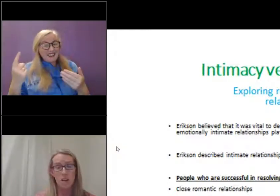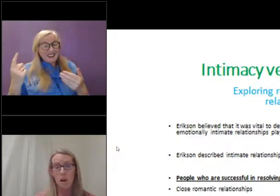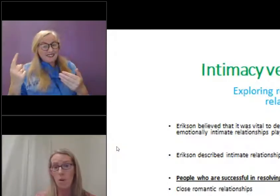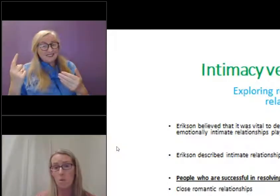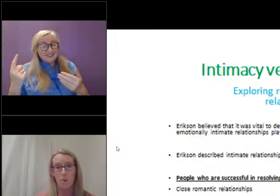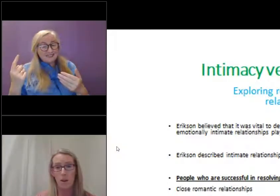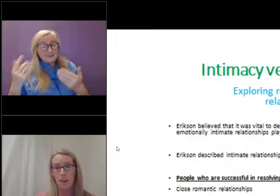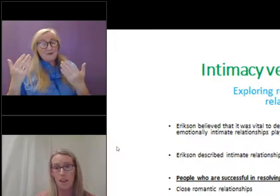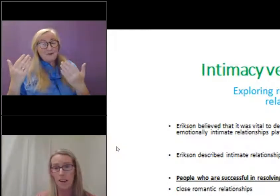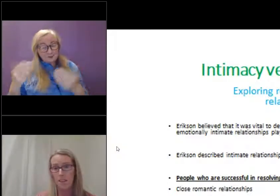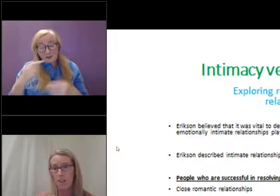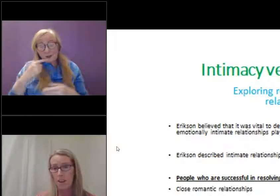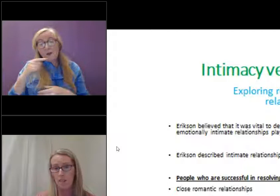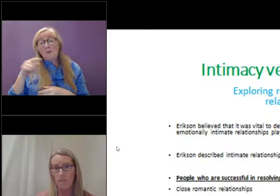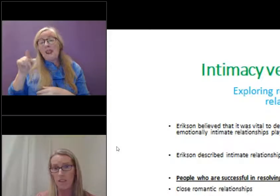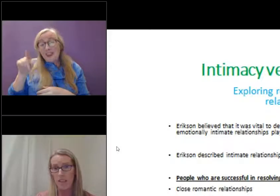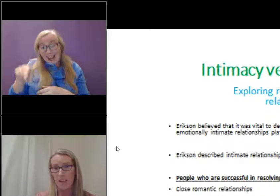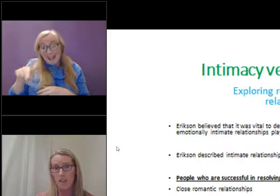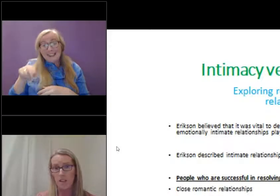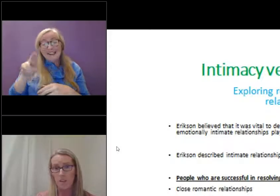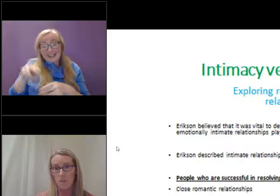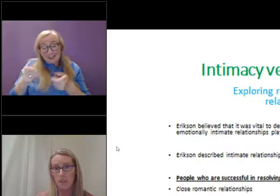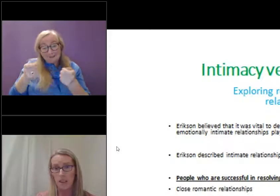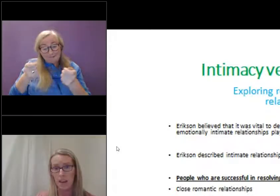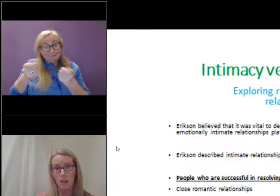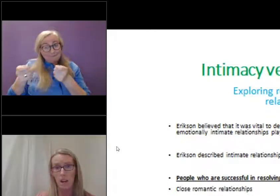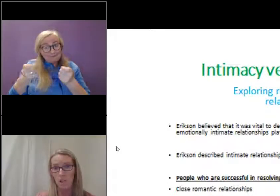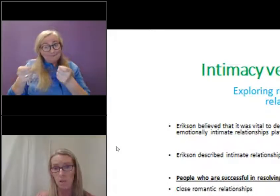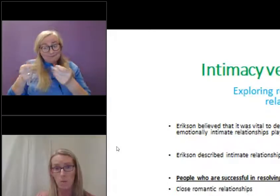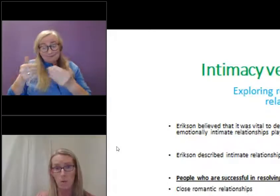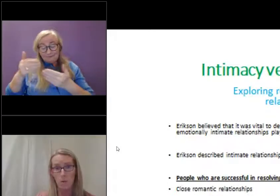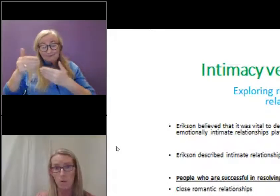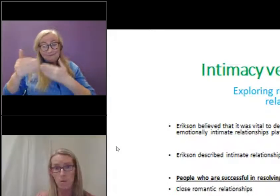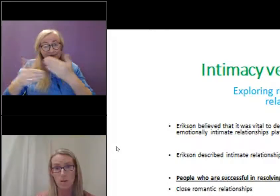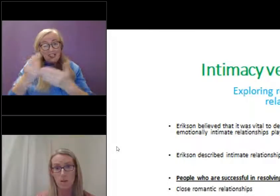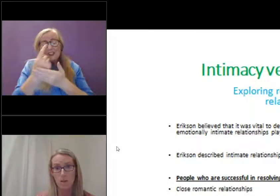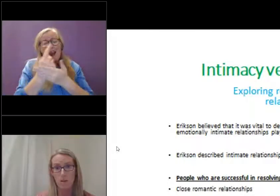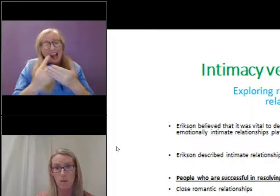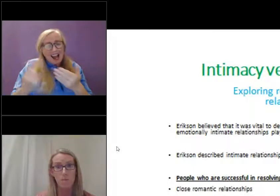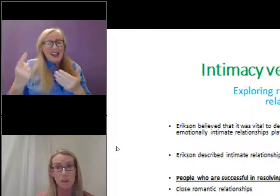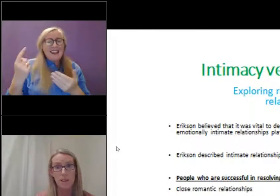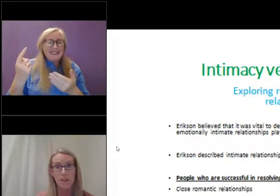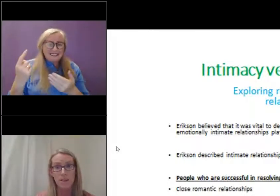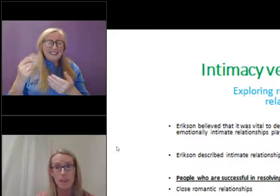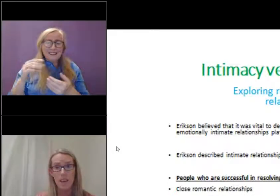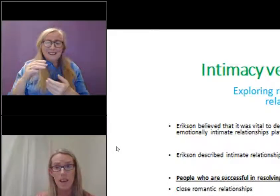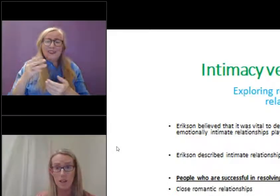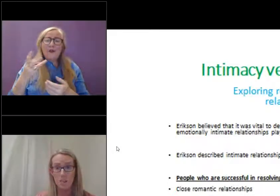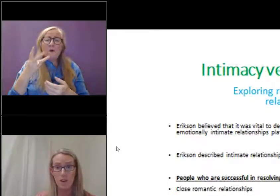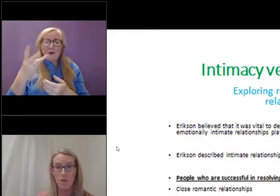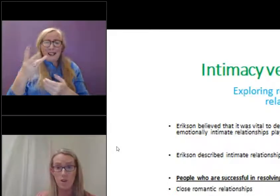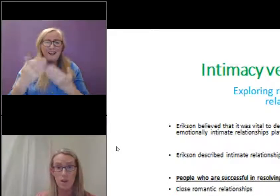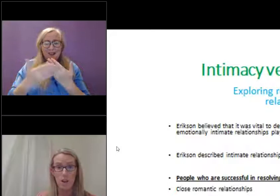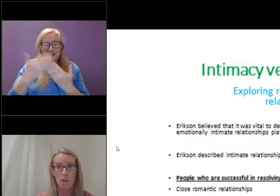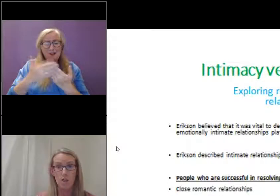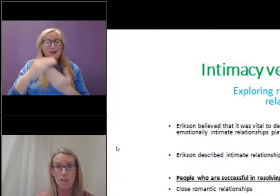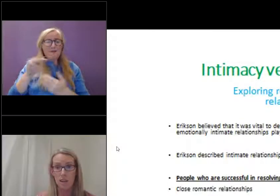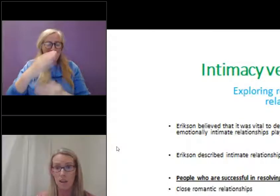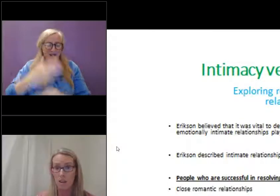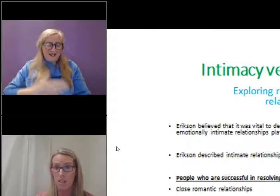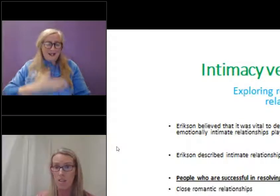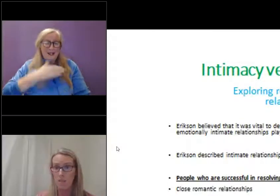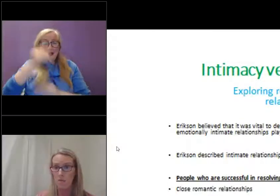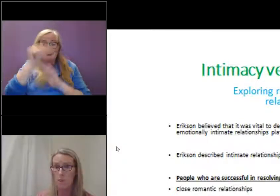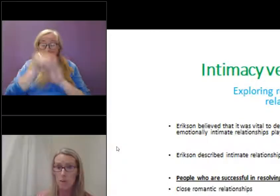But that can always be worked on. That feeling of isolation is something that a lot of young people come to Jigsaw would experience, especially during